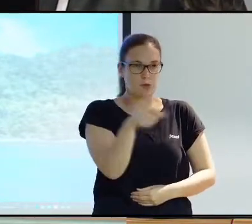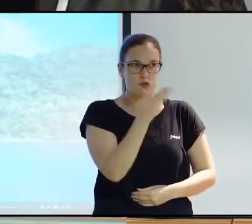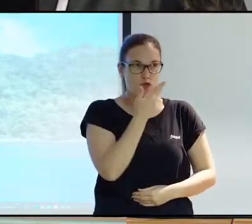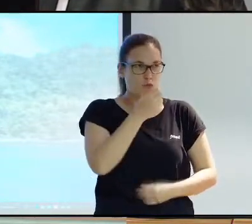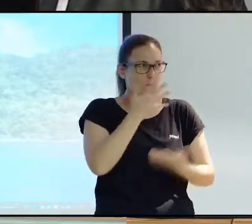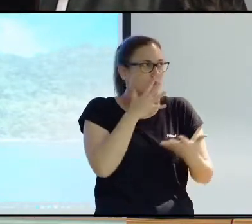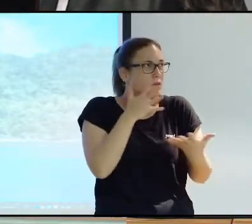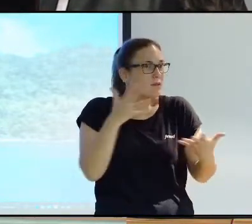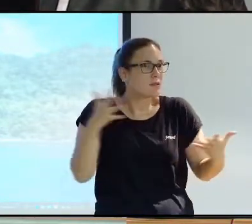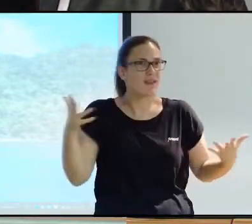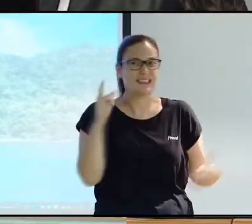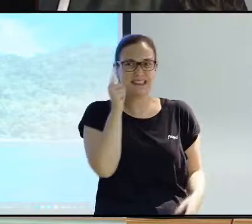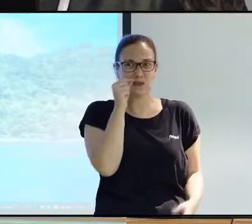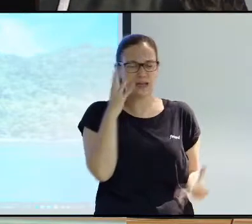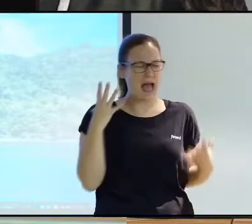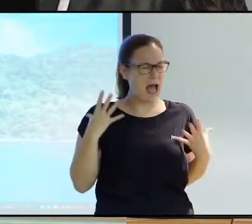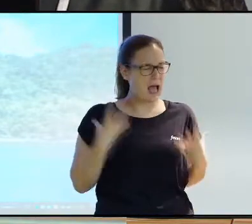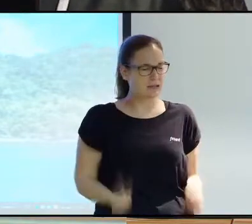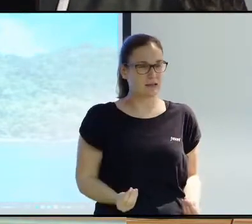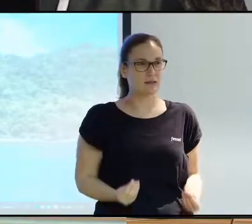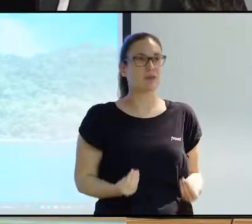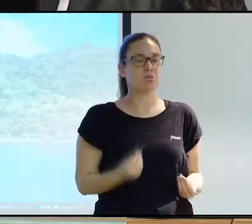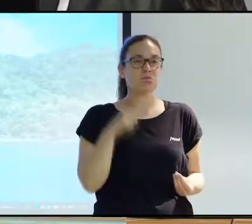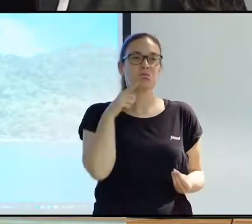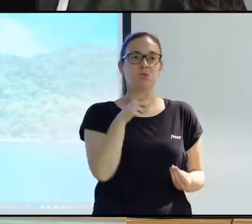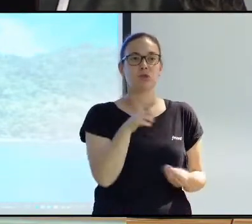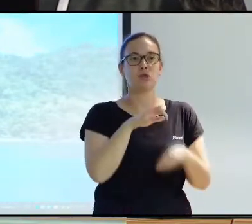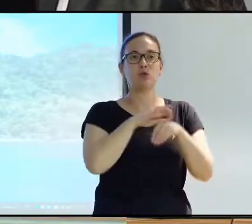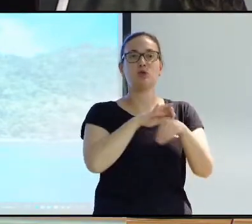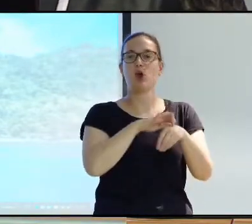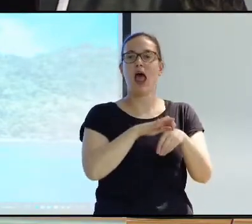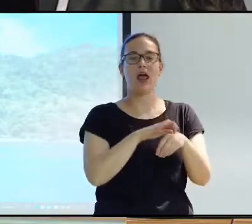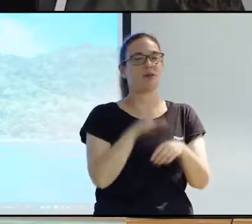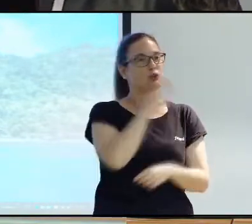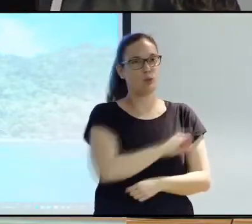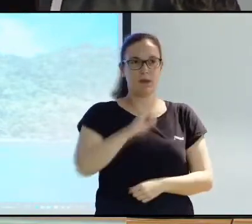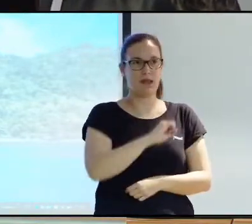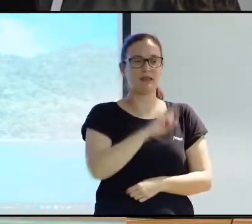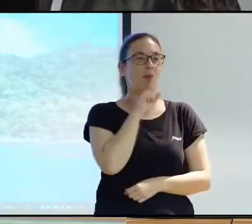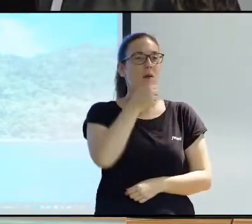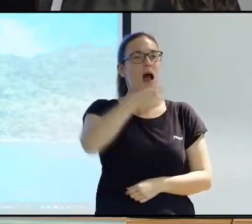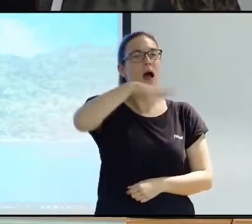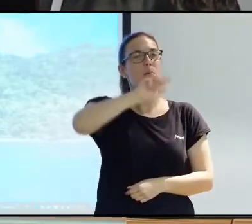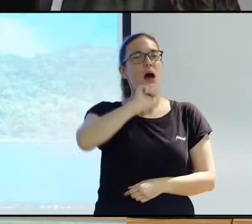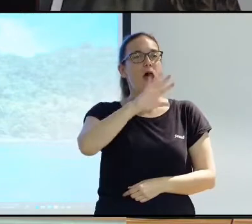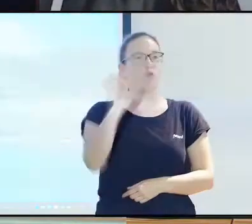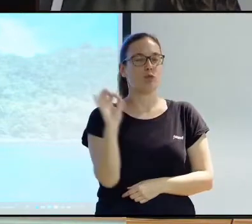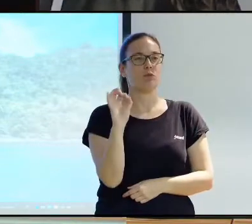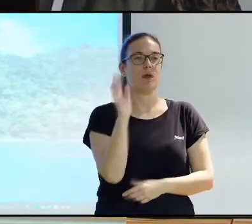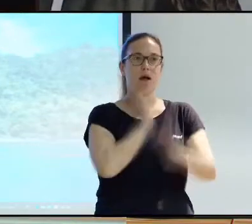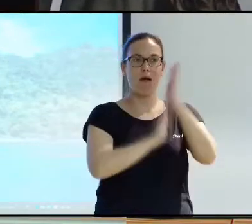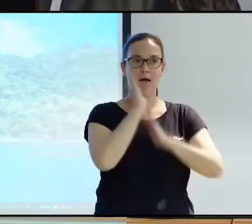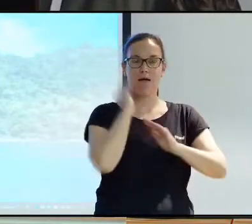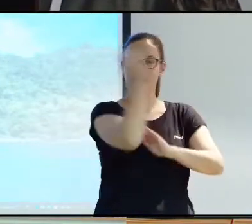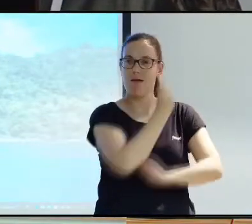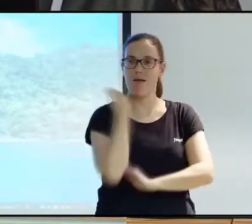school because I didn't know anyone, and there were so many. It was so big and so many boys and girls. Amparo Artigas was my tutor, and